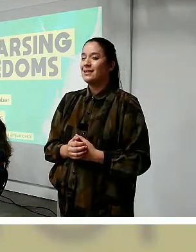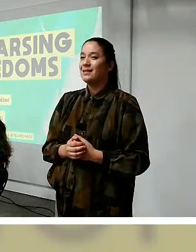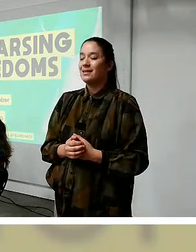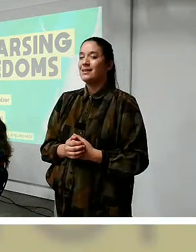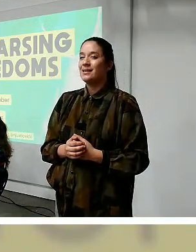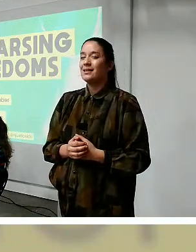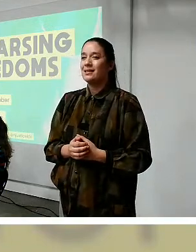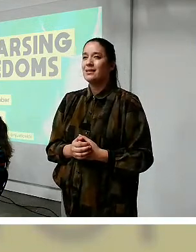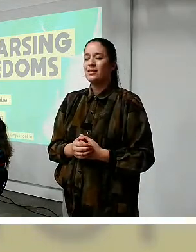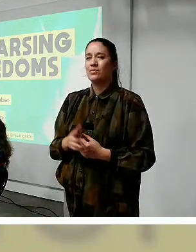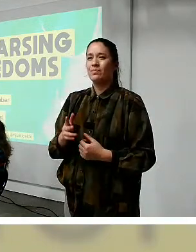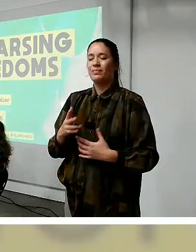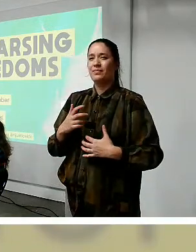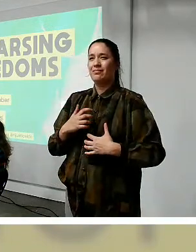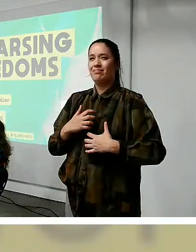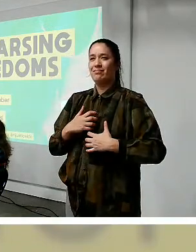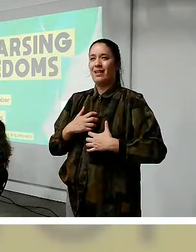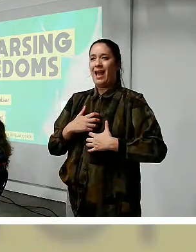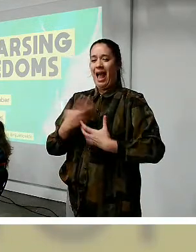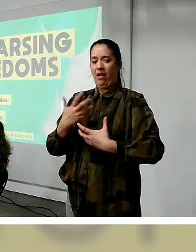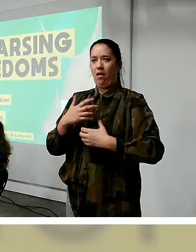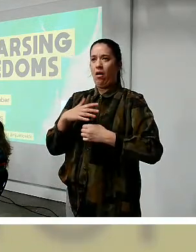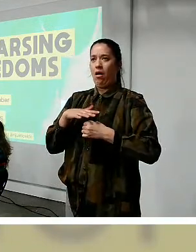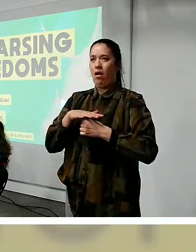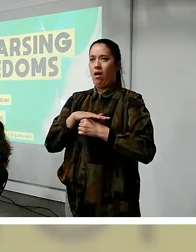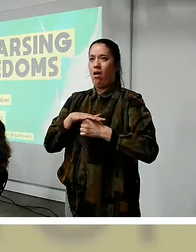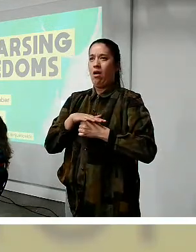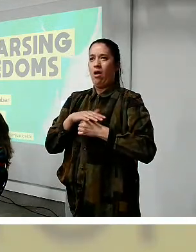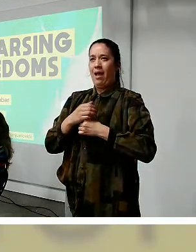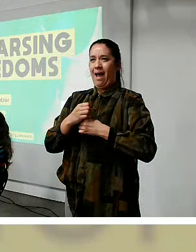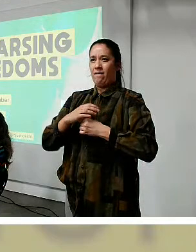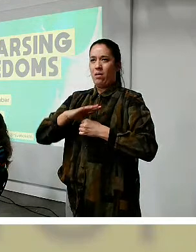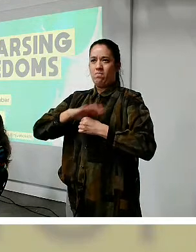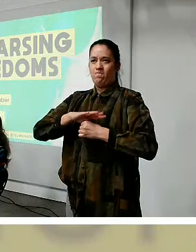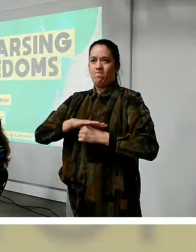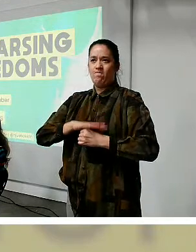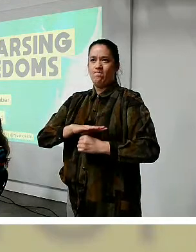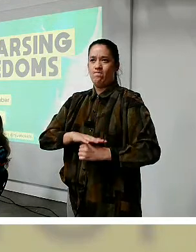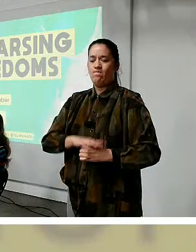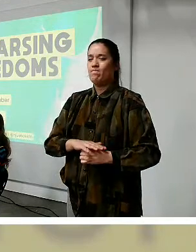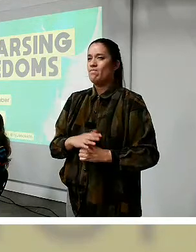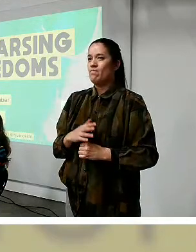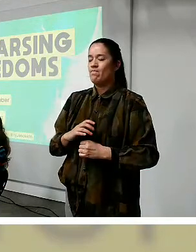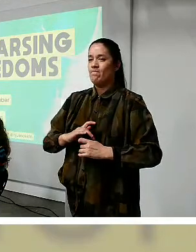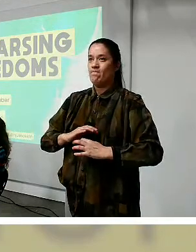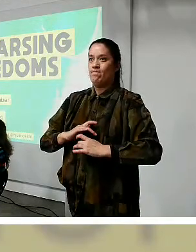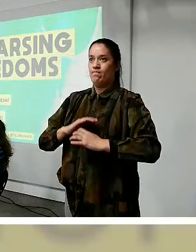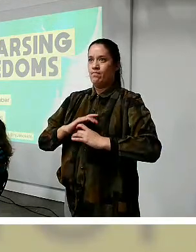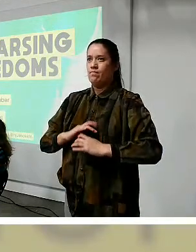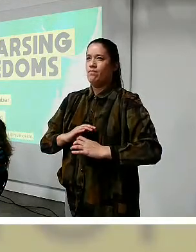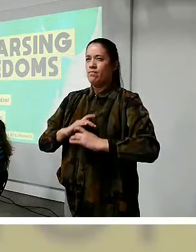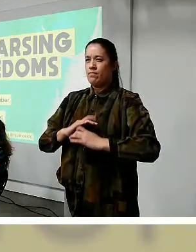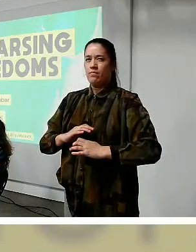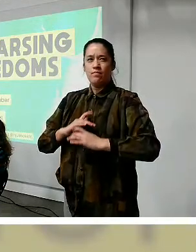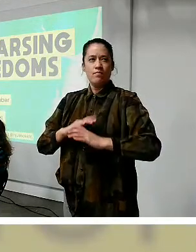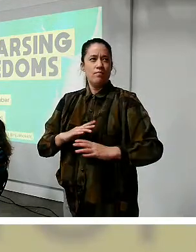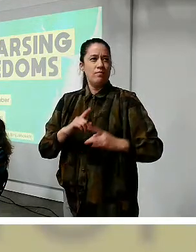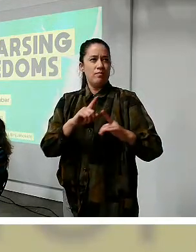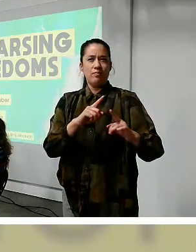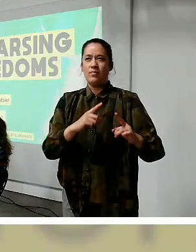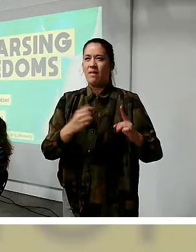you know, the anger that we feel about and the outrage we feel when we encounter some of these